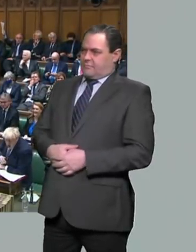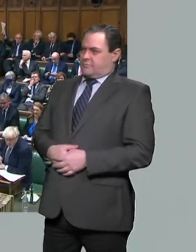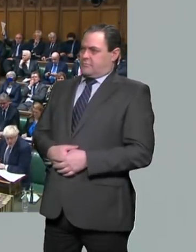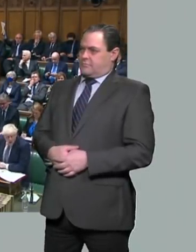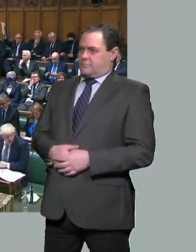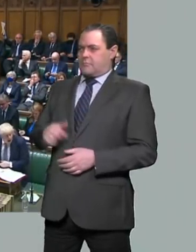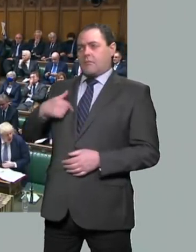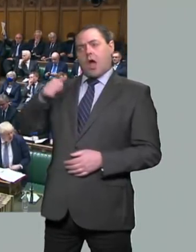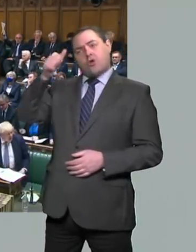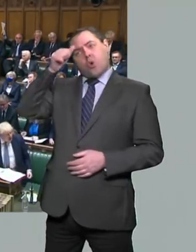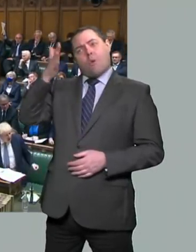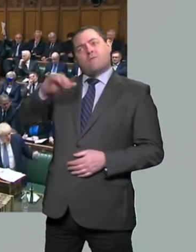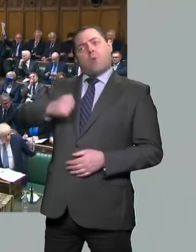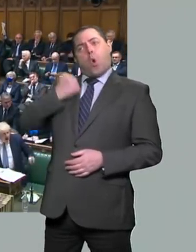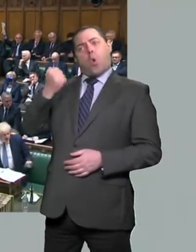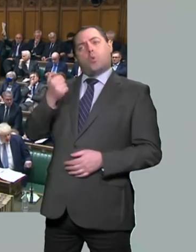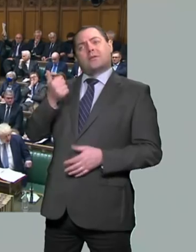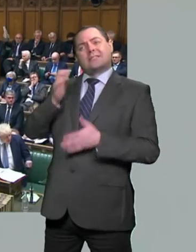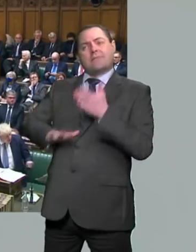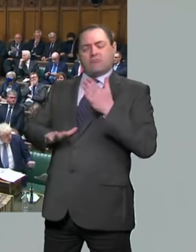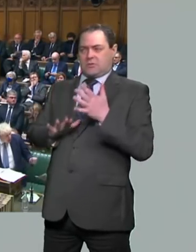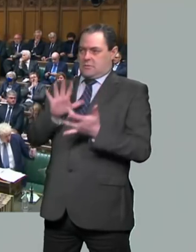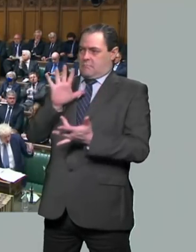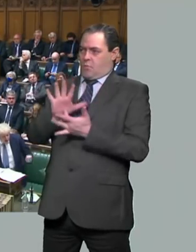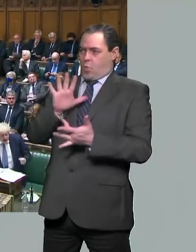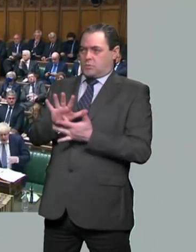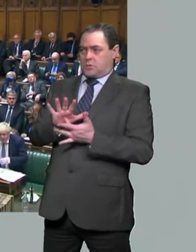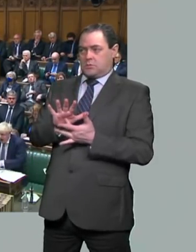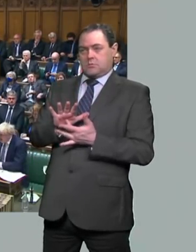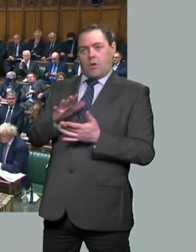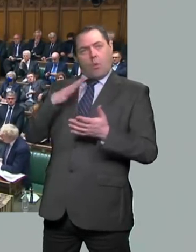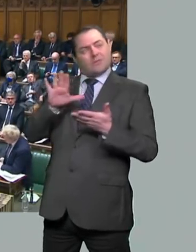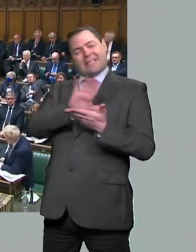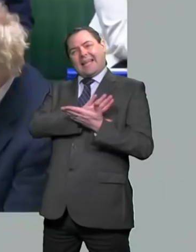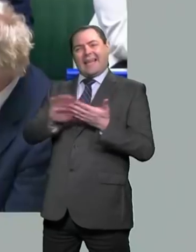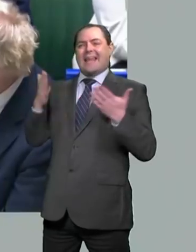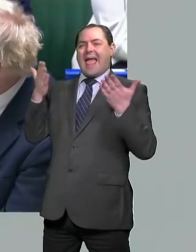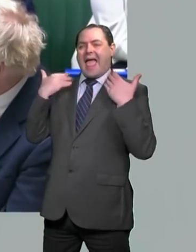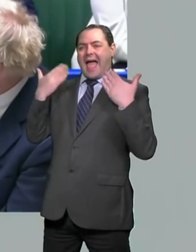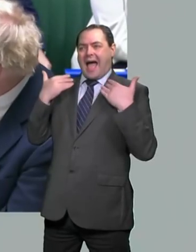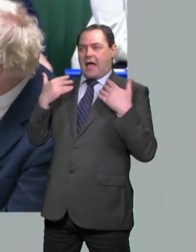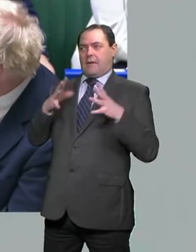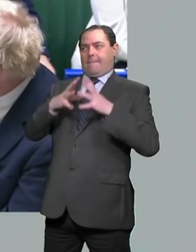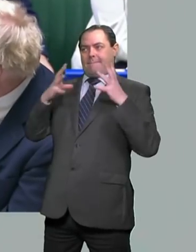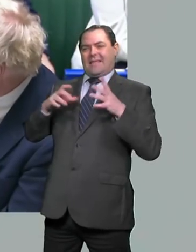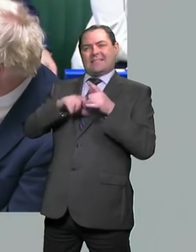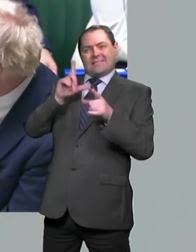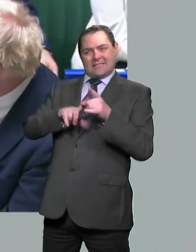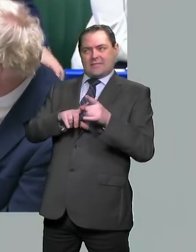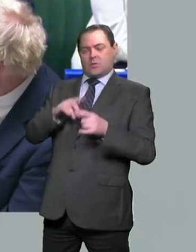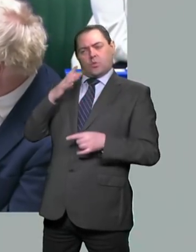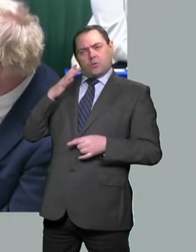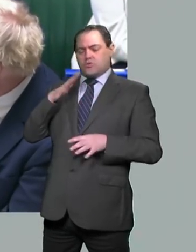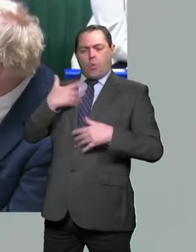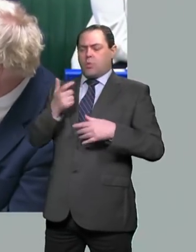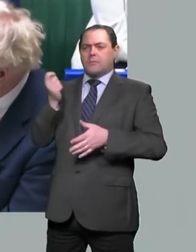I know from my own experience how vital it is when you're trying to clean up air in a great city that you do not unjustly